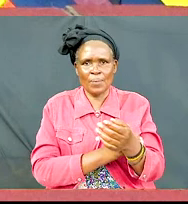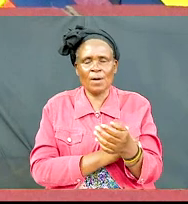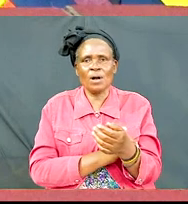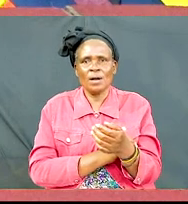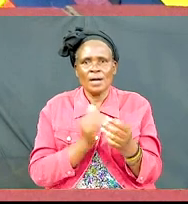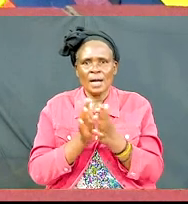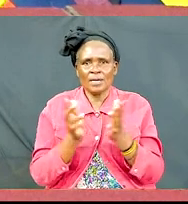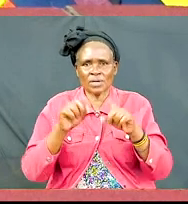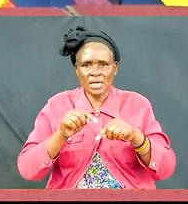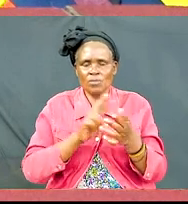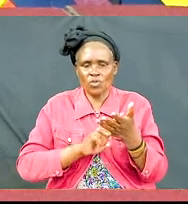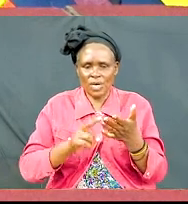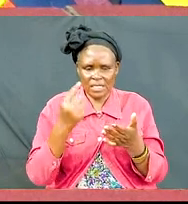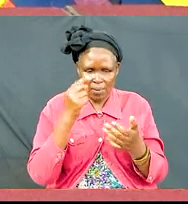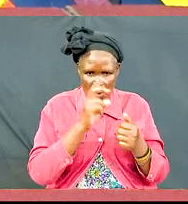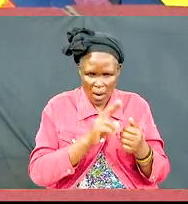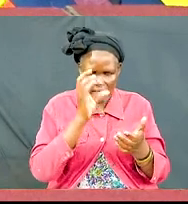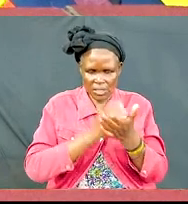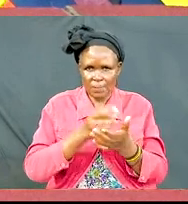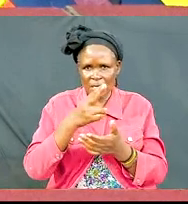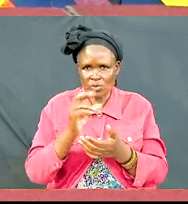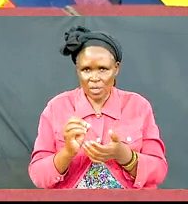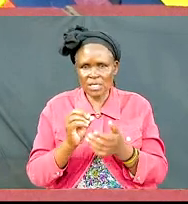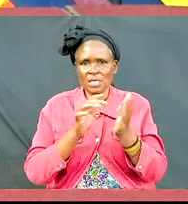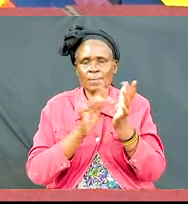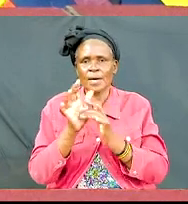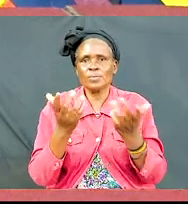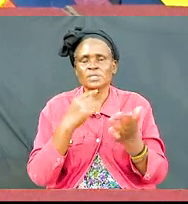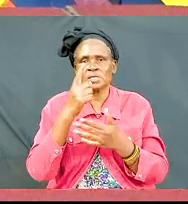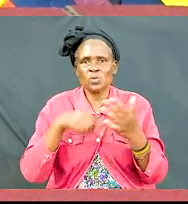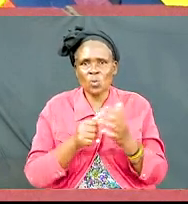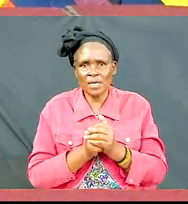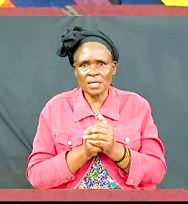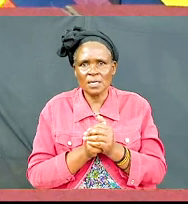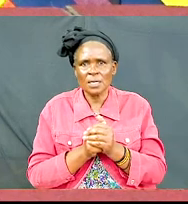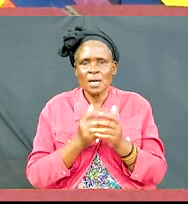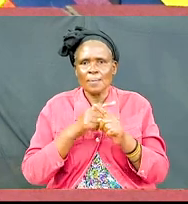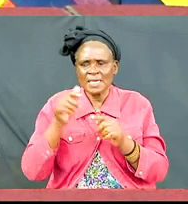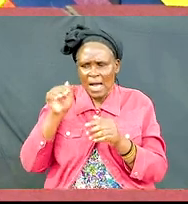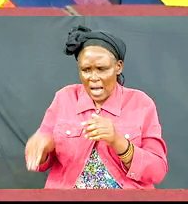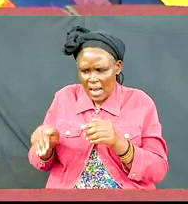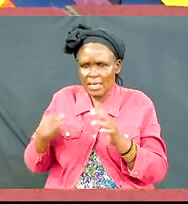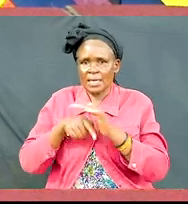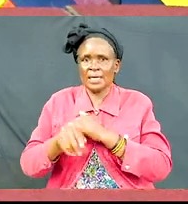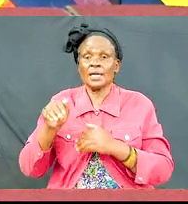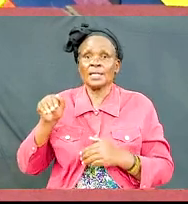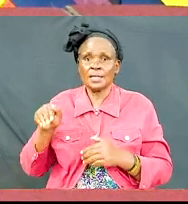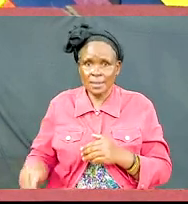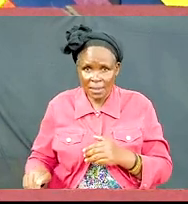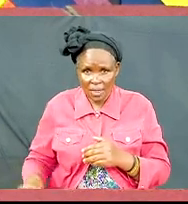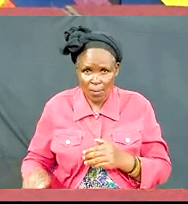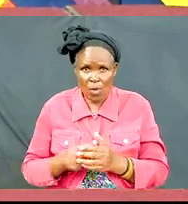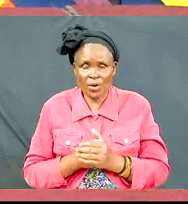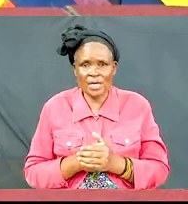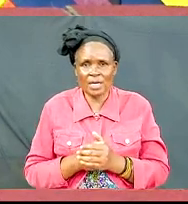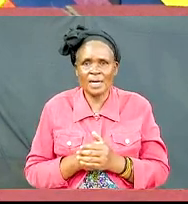come to verse number 1, chapter 20, the Bible says that early in the morning, I don't know why they were going